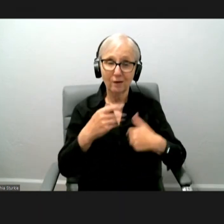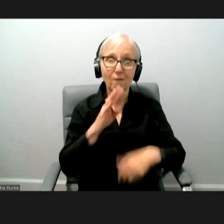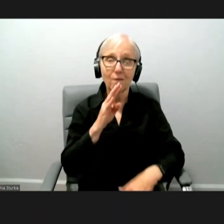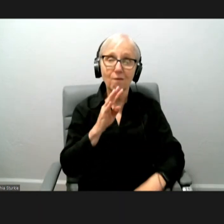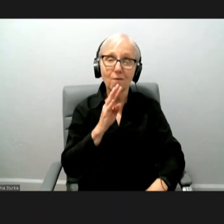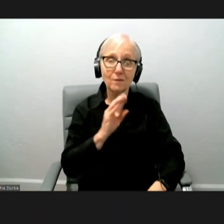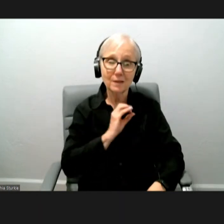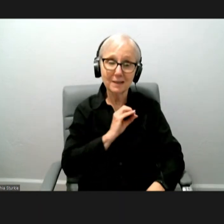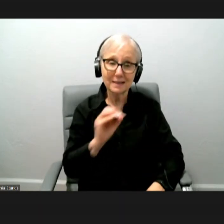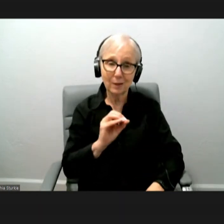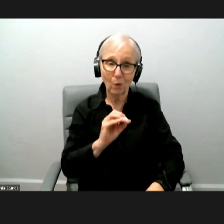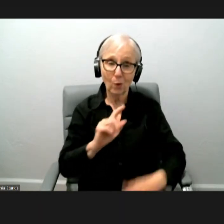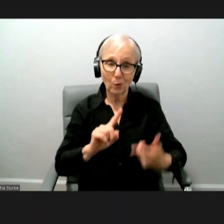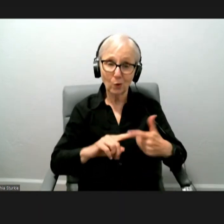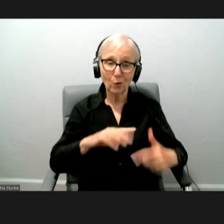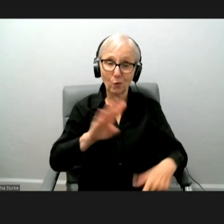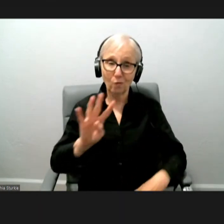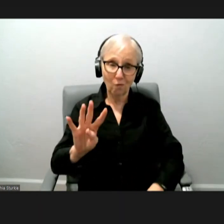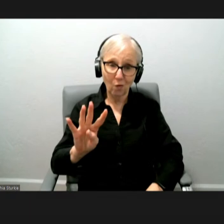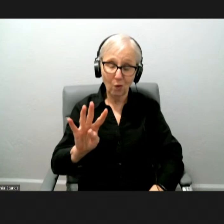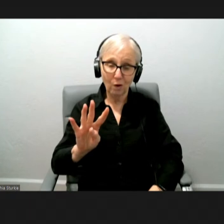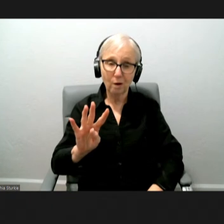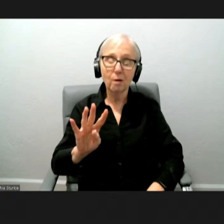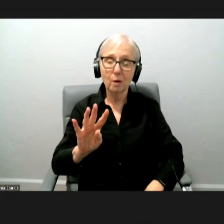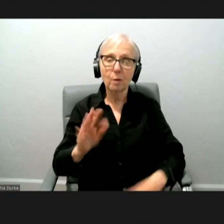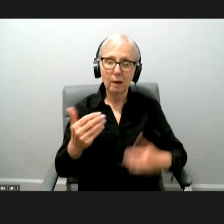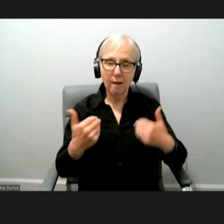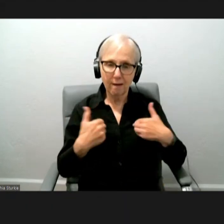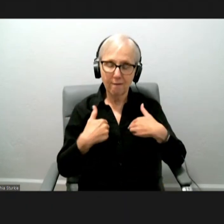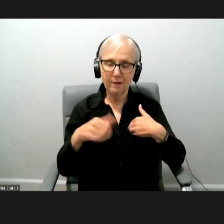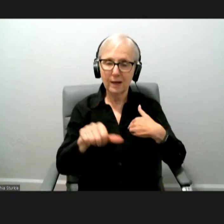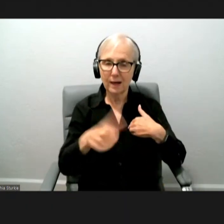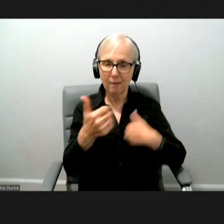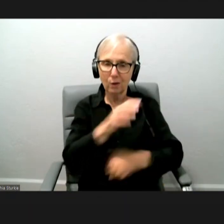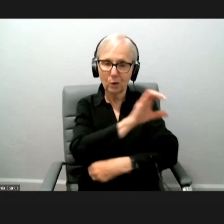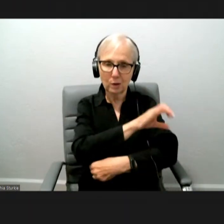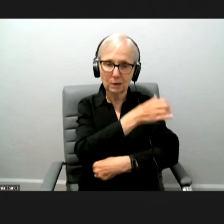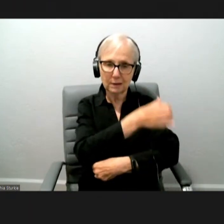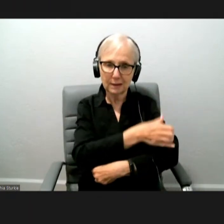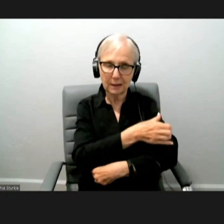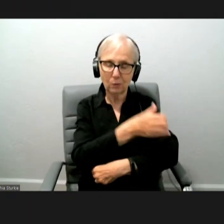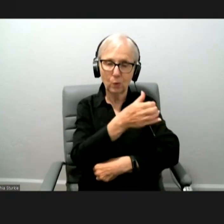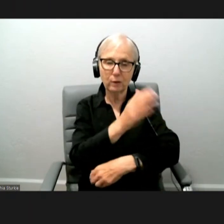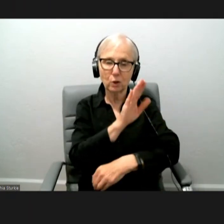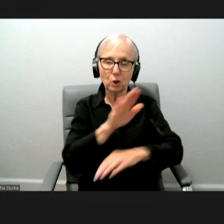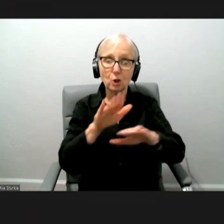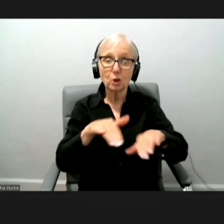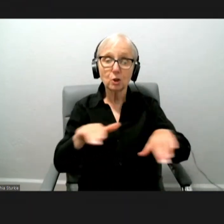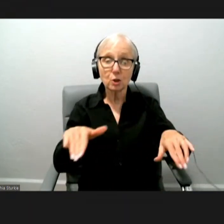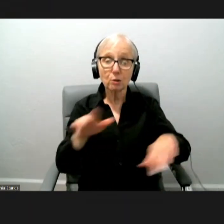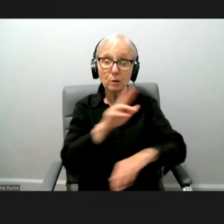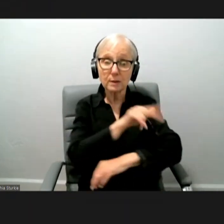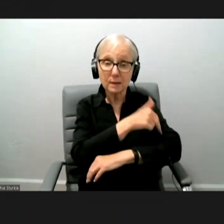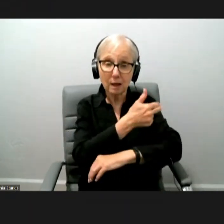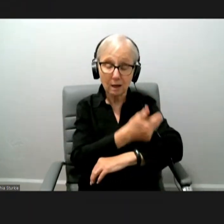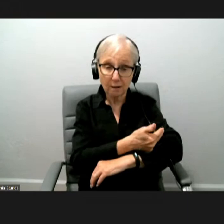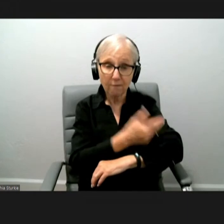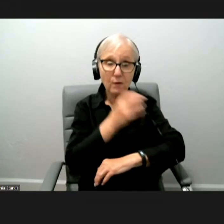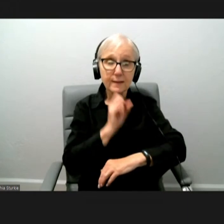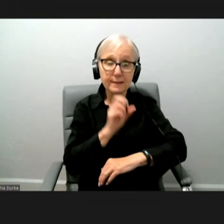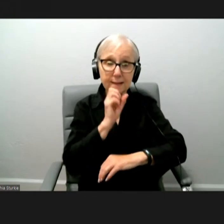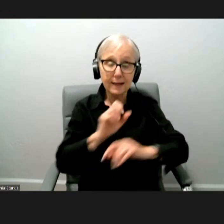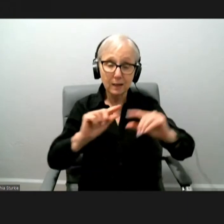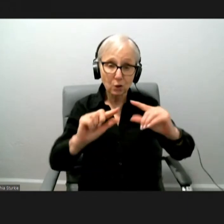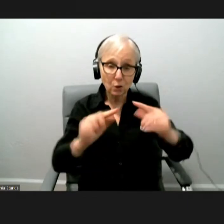to 4, we are looking at hosting another series of clinics with Children's Hospital, particularly for this age group to offer